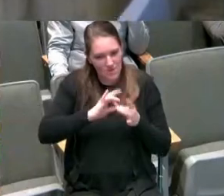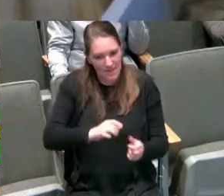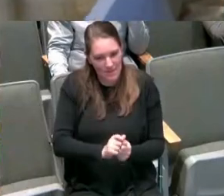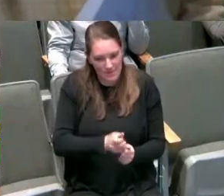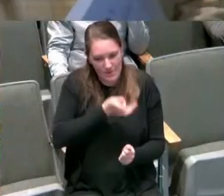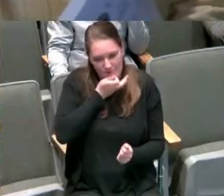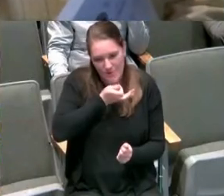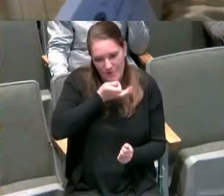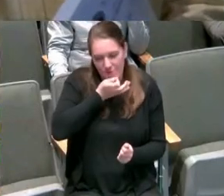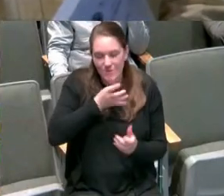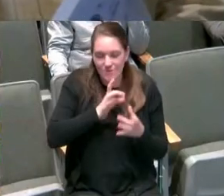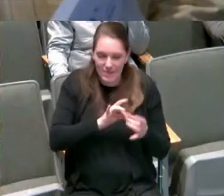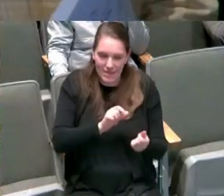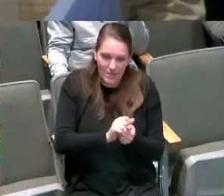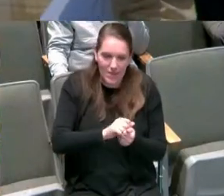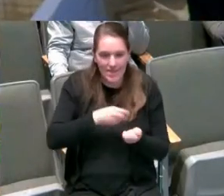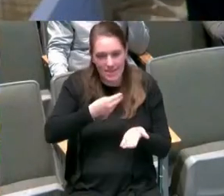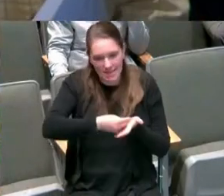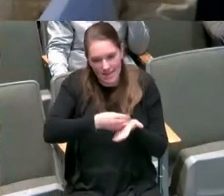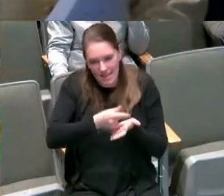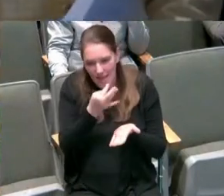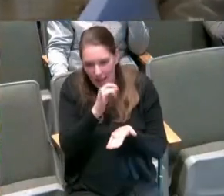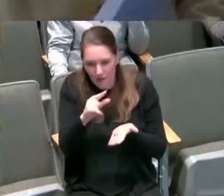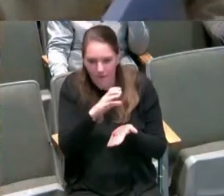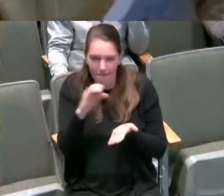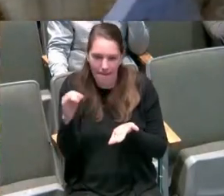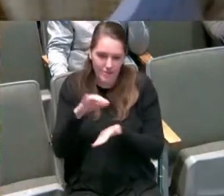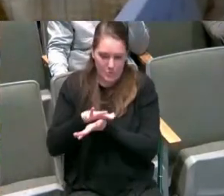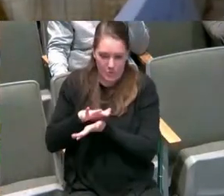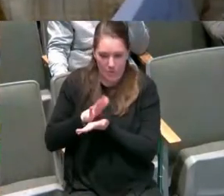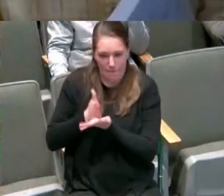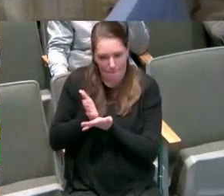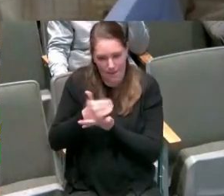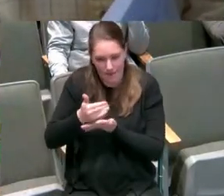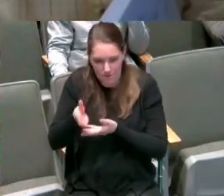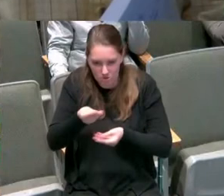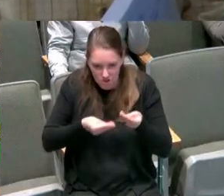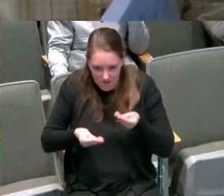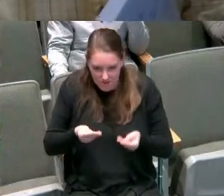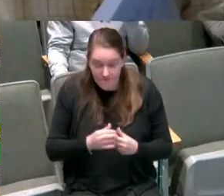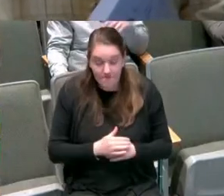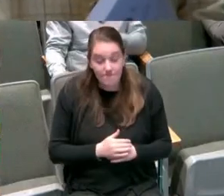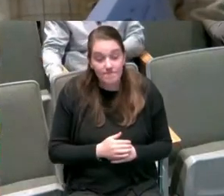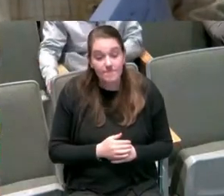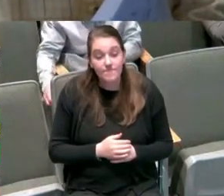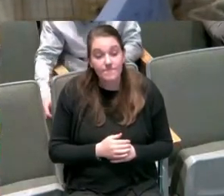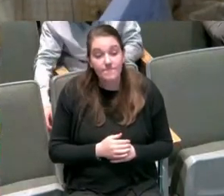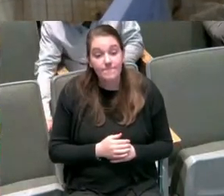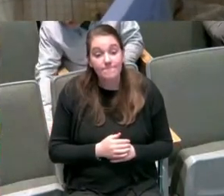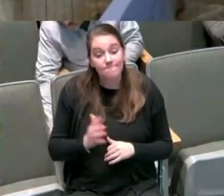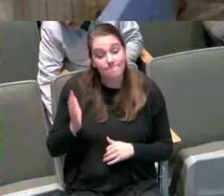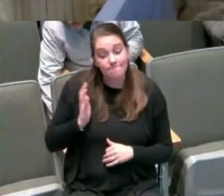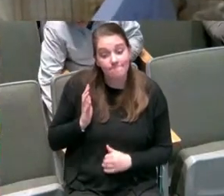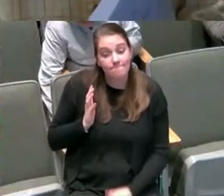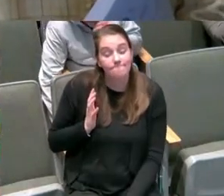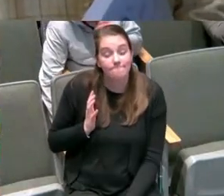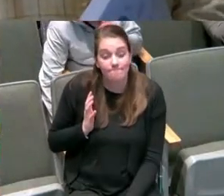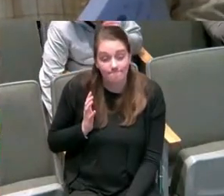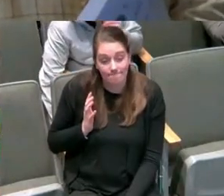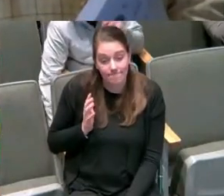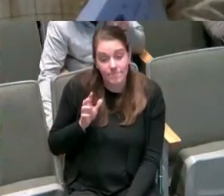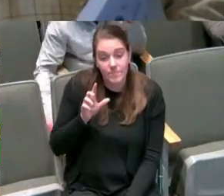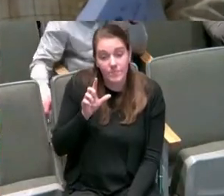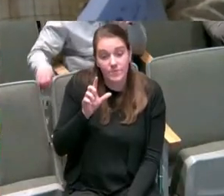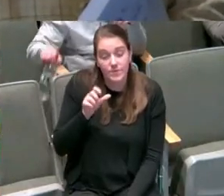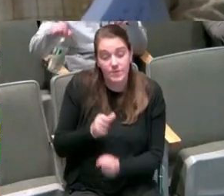discussing both in the school budget and capital tonight um throughout 2022 we concurrently looked at